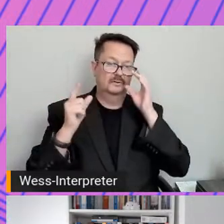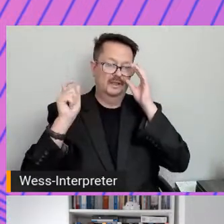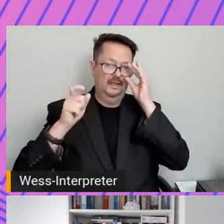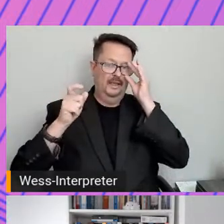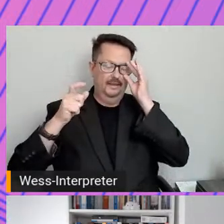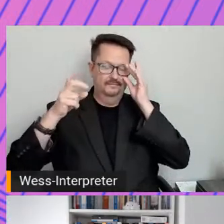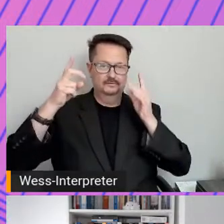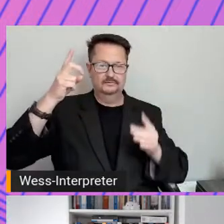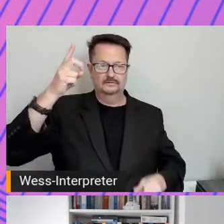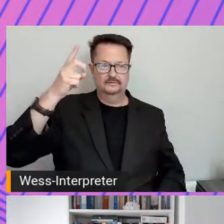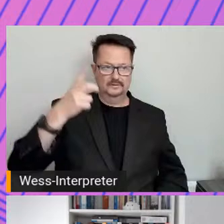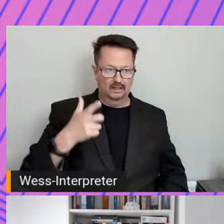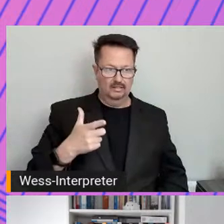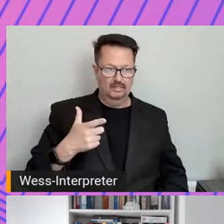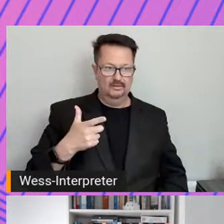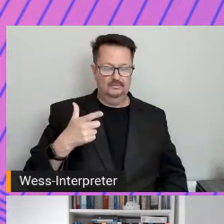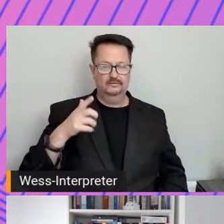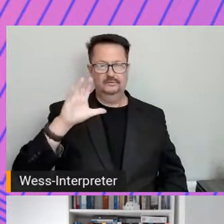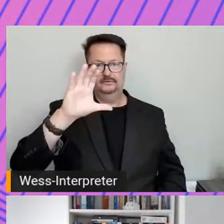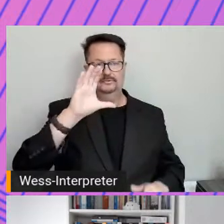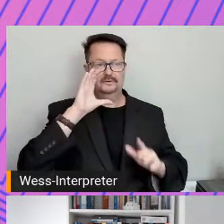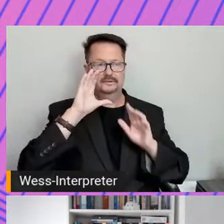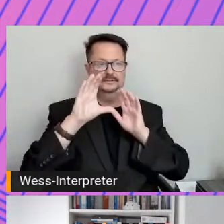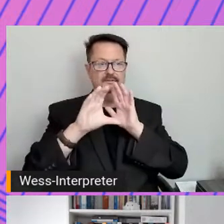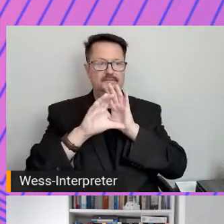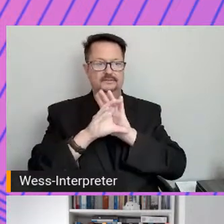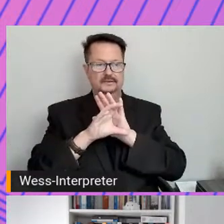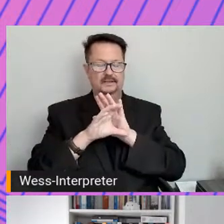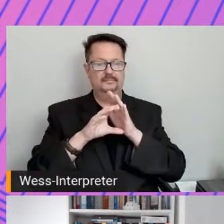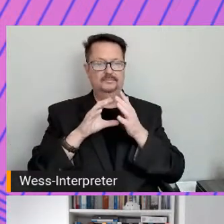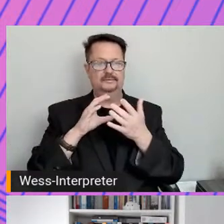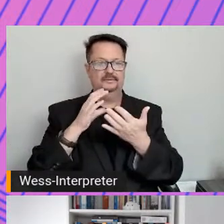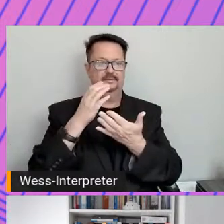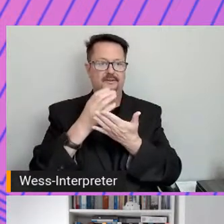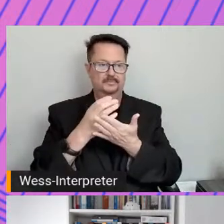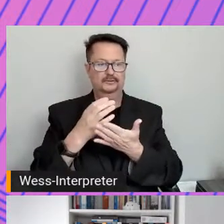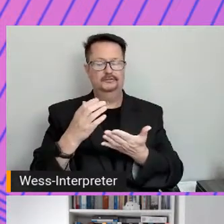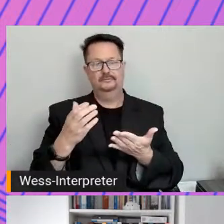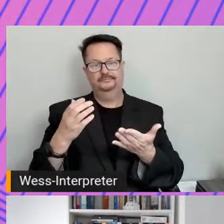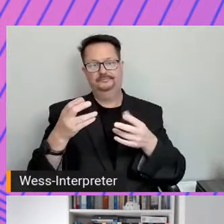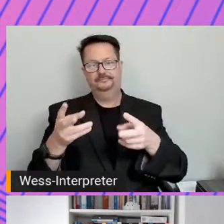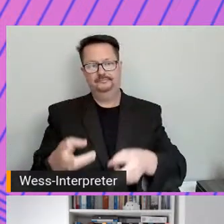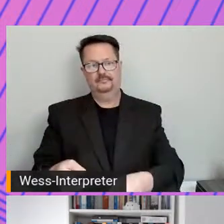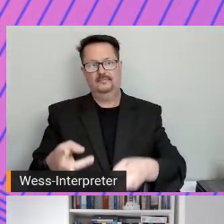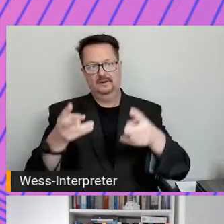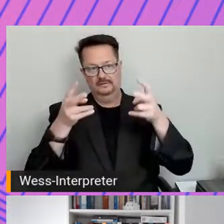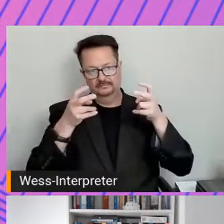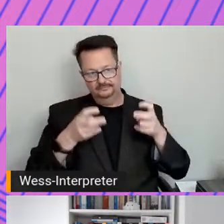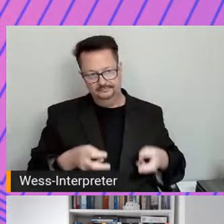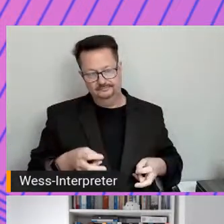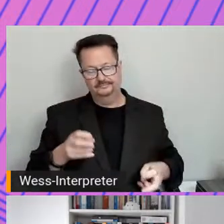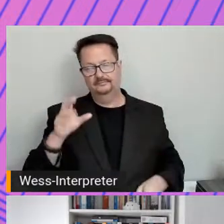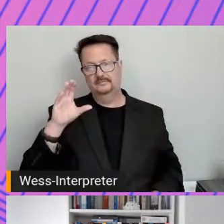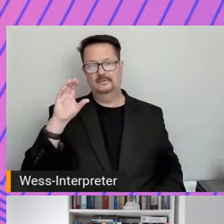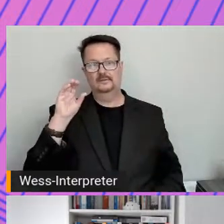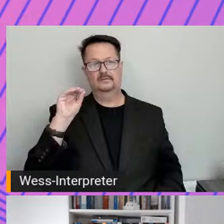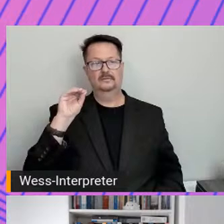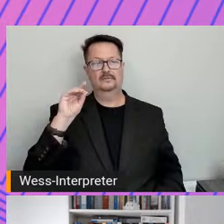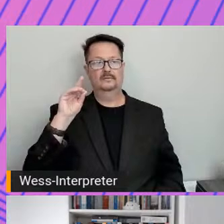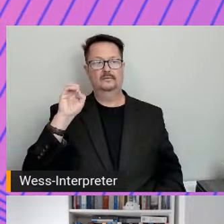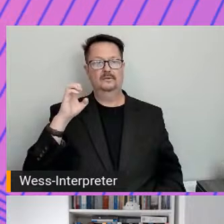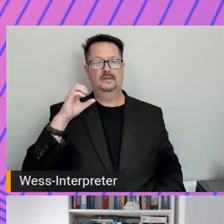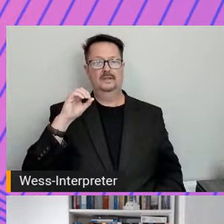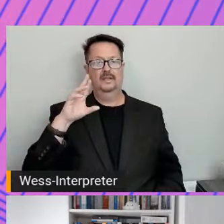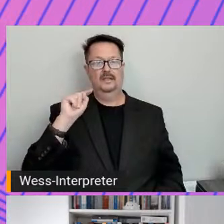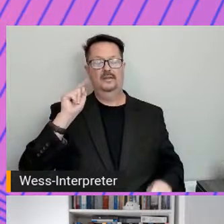download your container image, extract its contents out. So get your code out of the container image and then load it